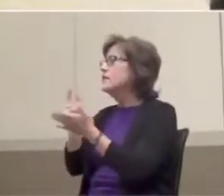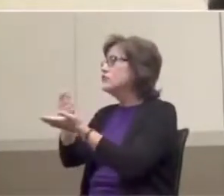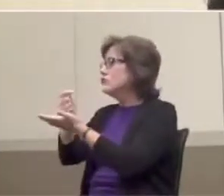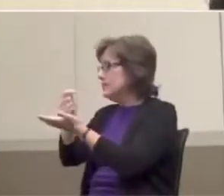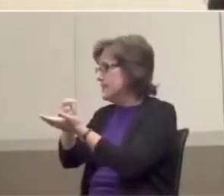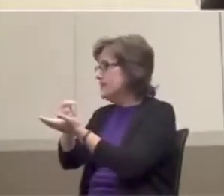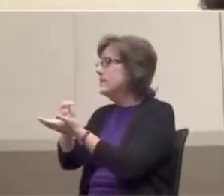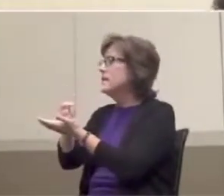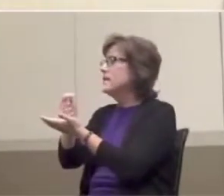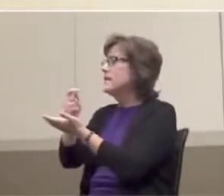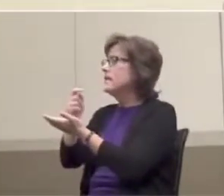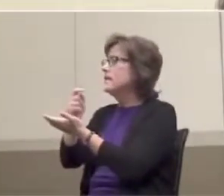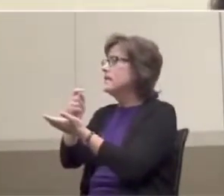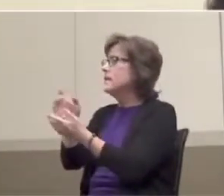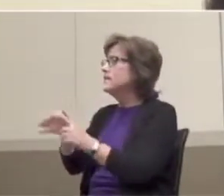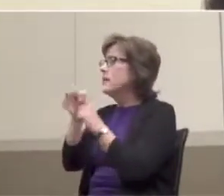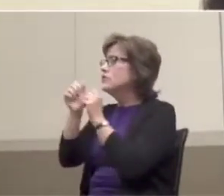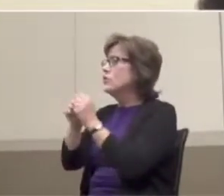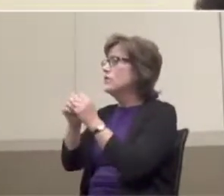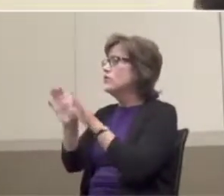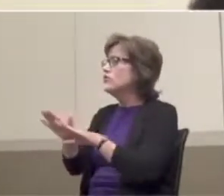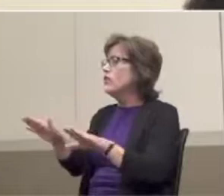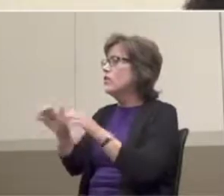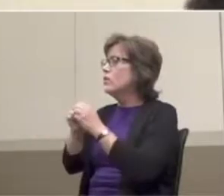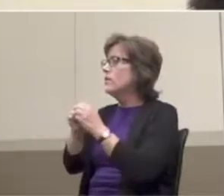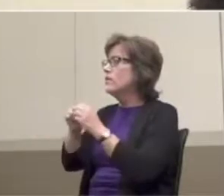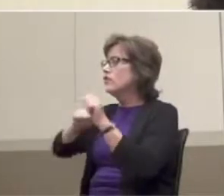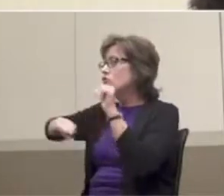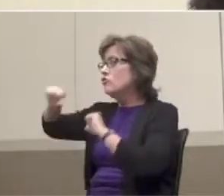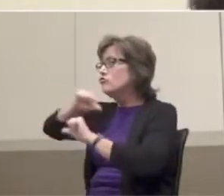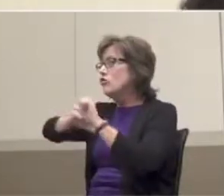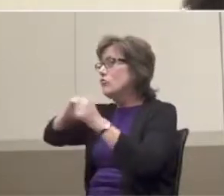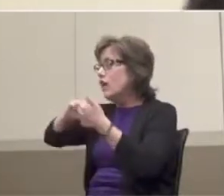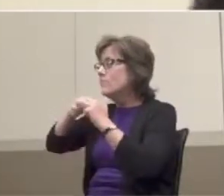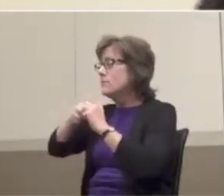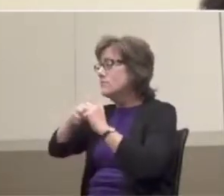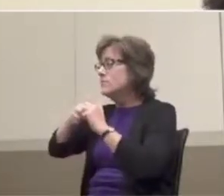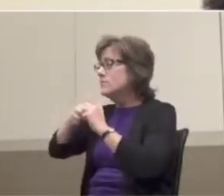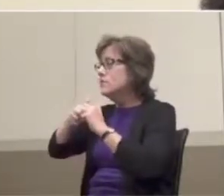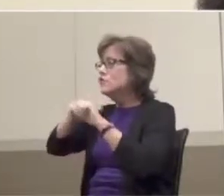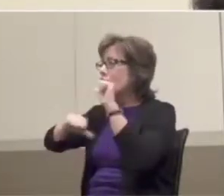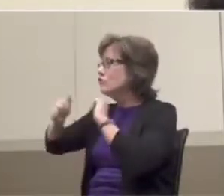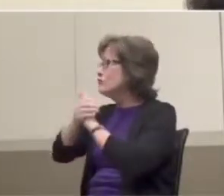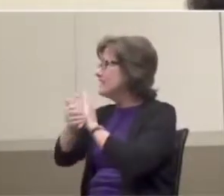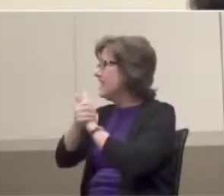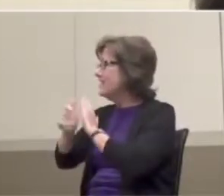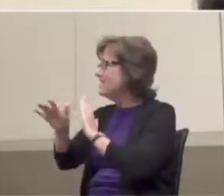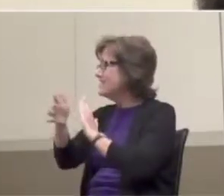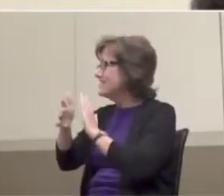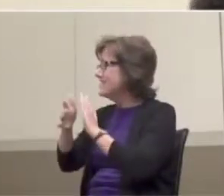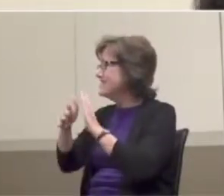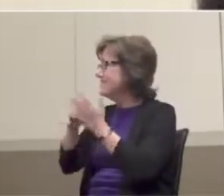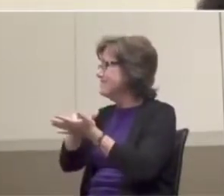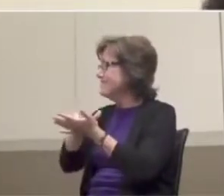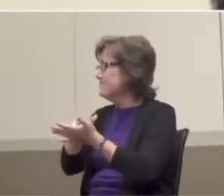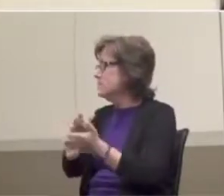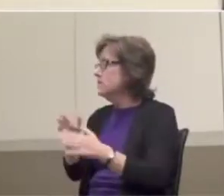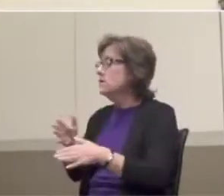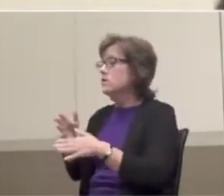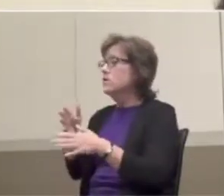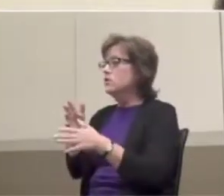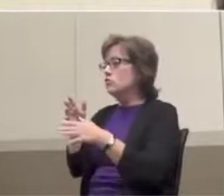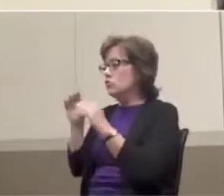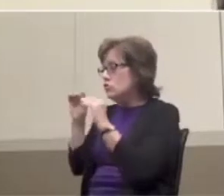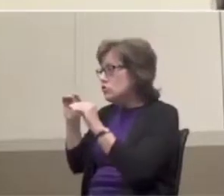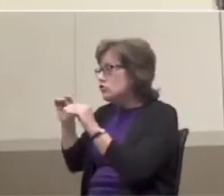would be, especially with a child with social problems, social skills, Right. in treating them to get them